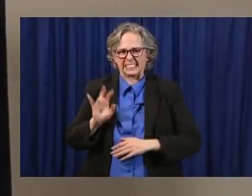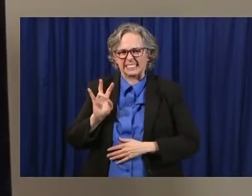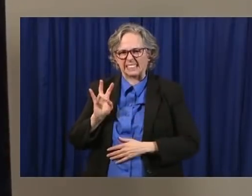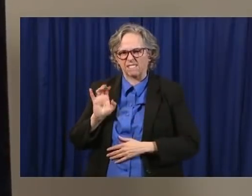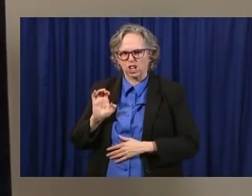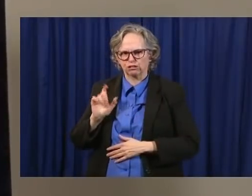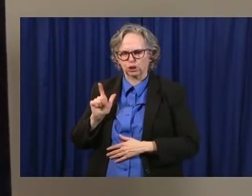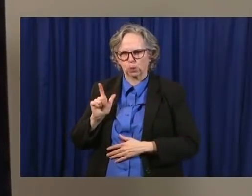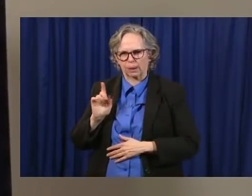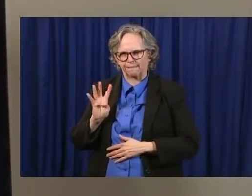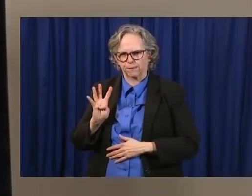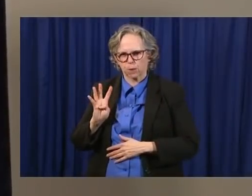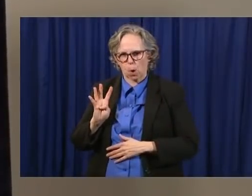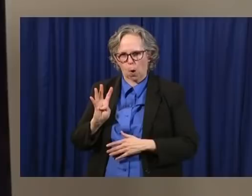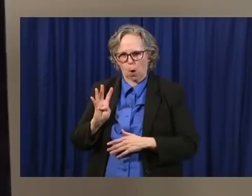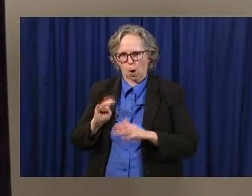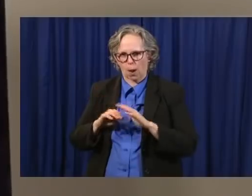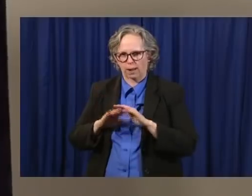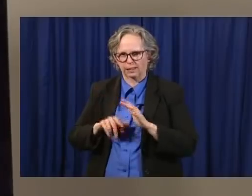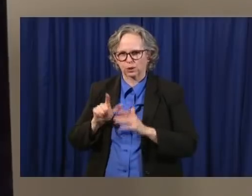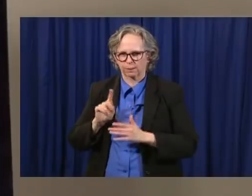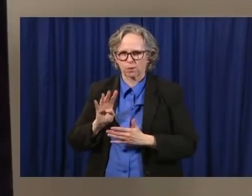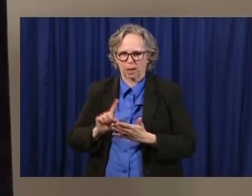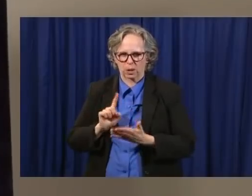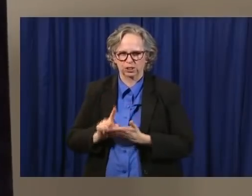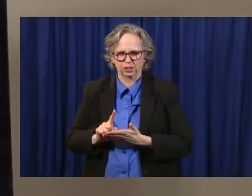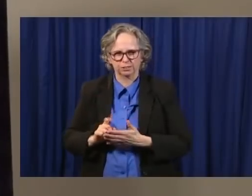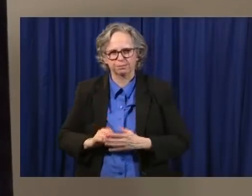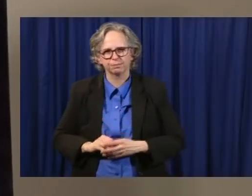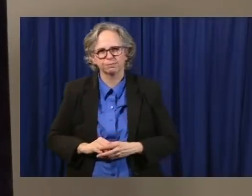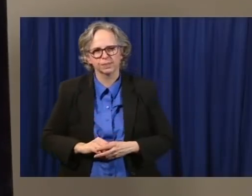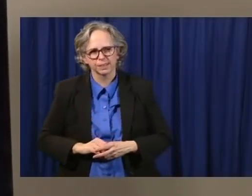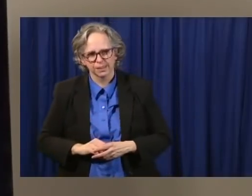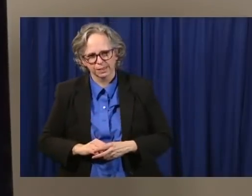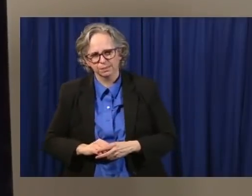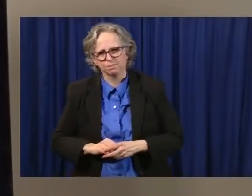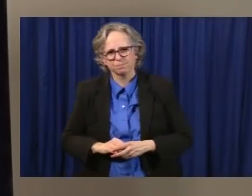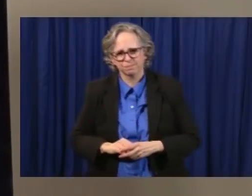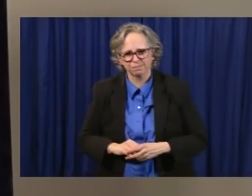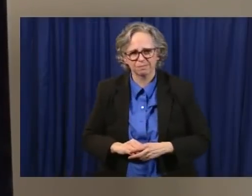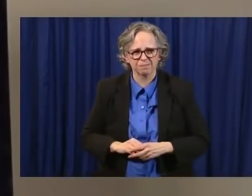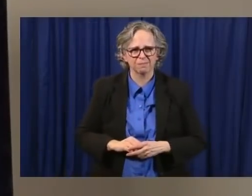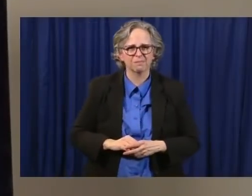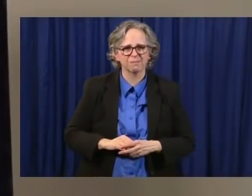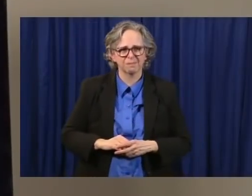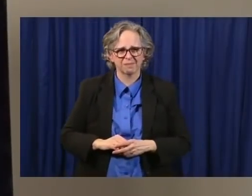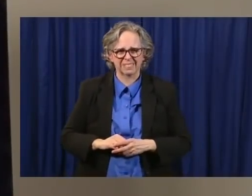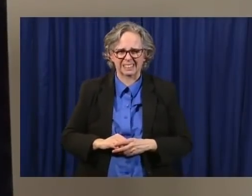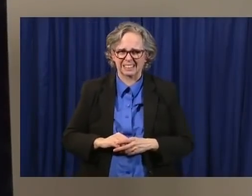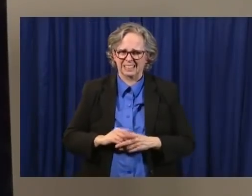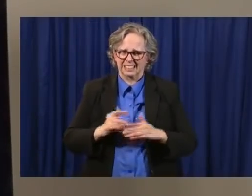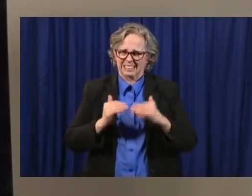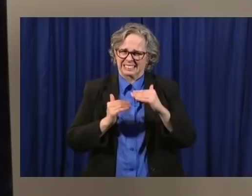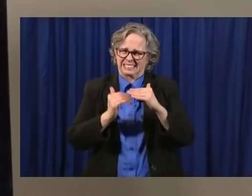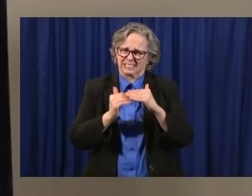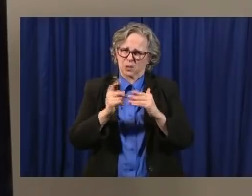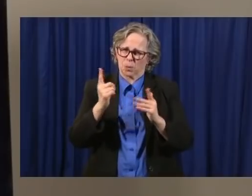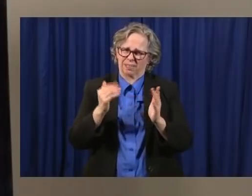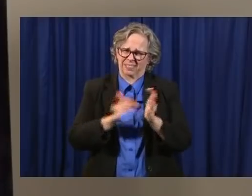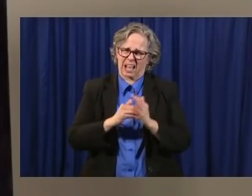724 cases from yesterday. And we are, unfortunately, approaching 1,000 deaths. We're now